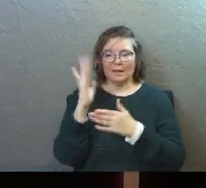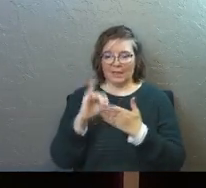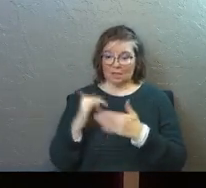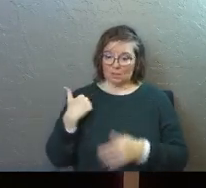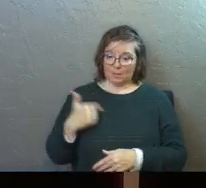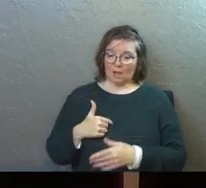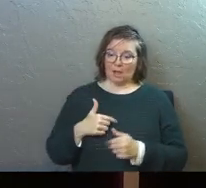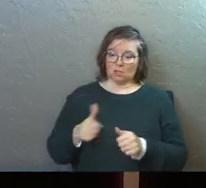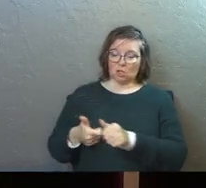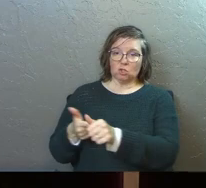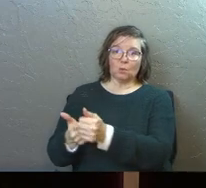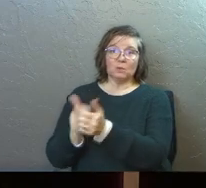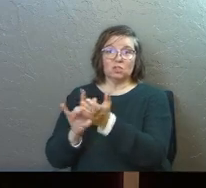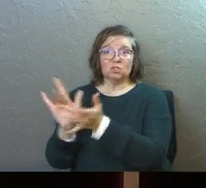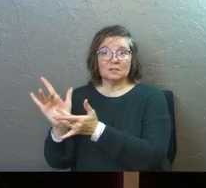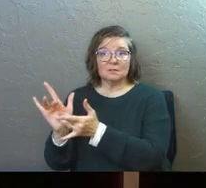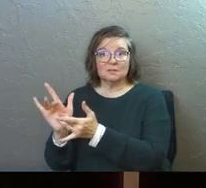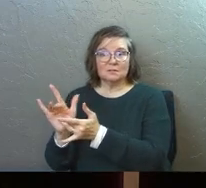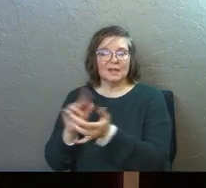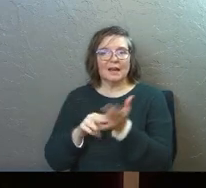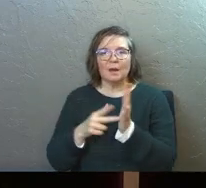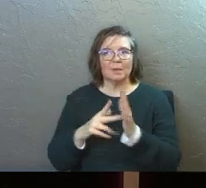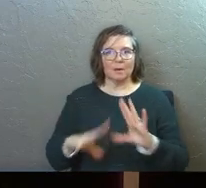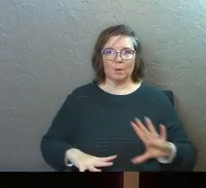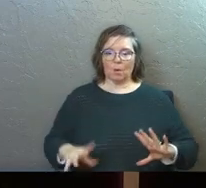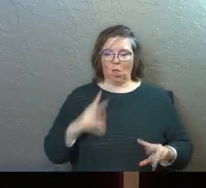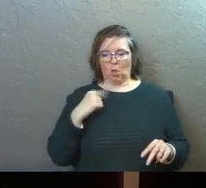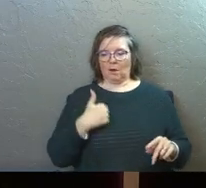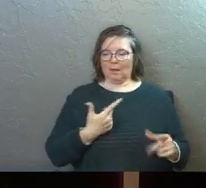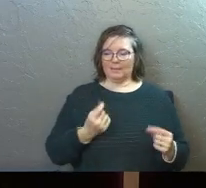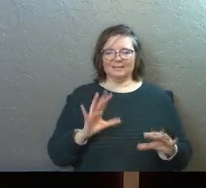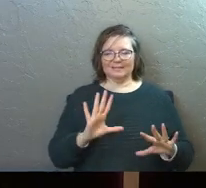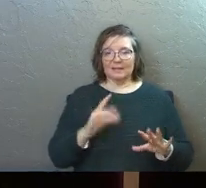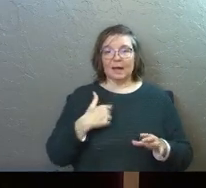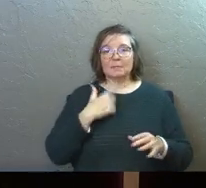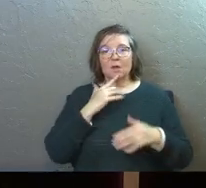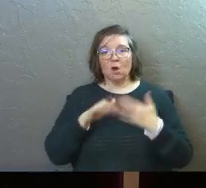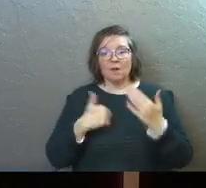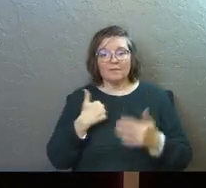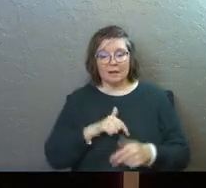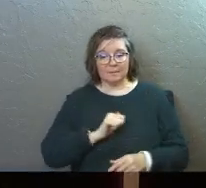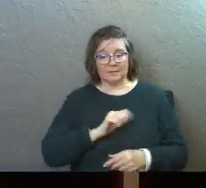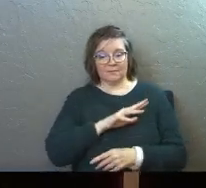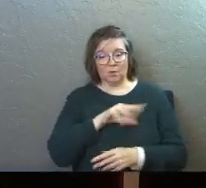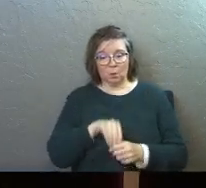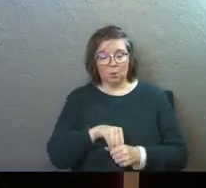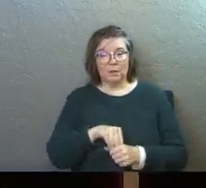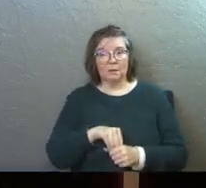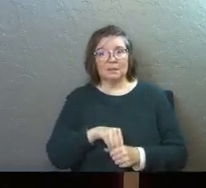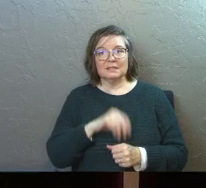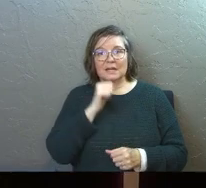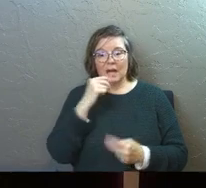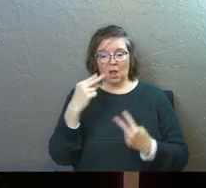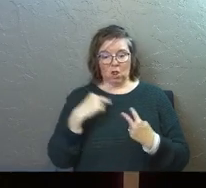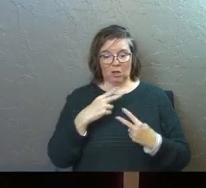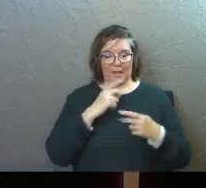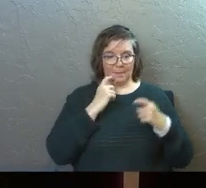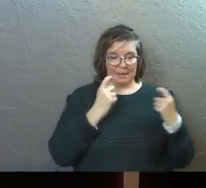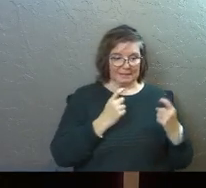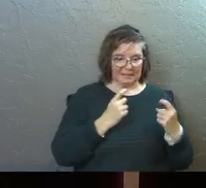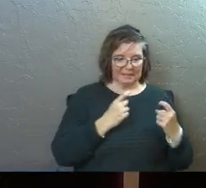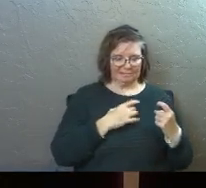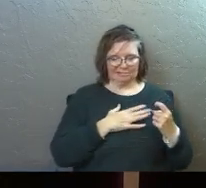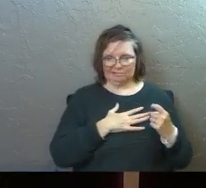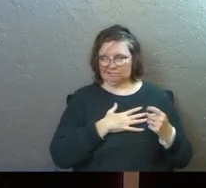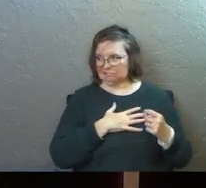should be us in our journey with Jesus, right? I don't mean that in a boastful way of like, look what I'm saying, like all of us, myself included. To not look at my sin and my brokenness